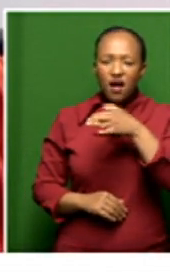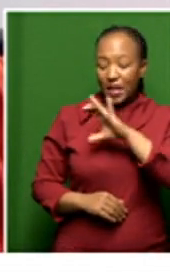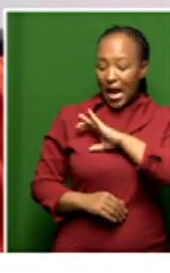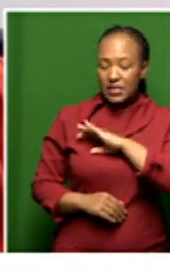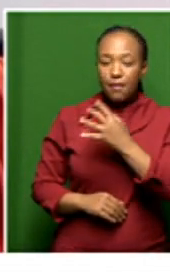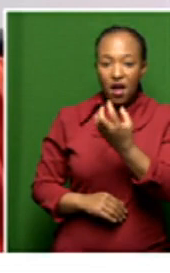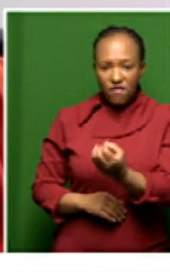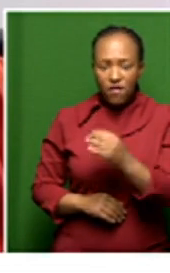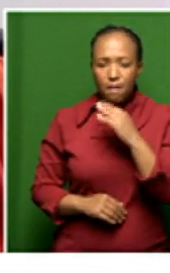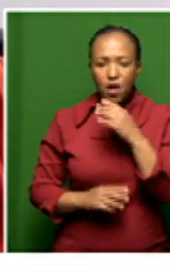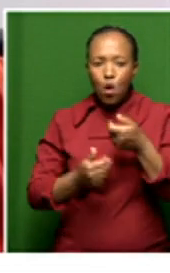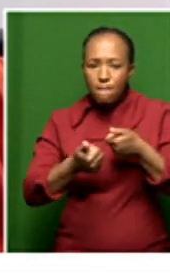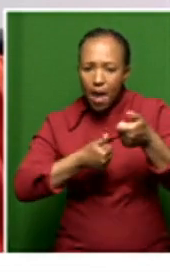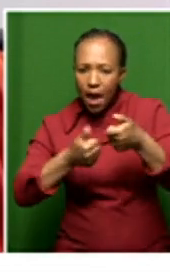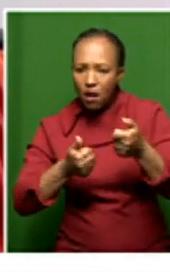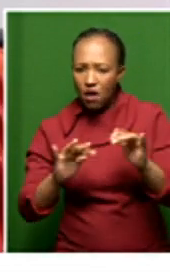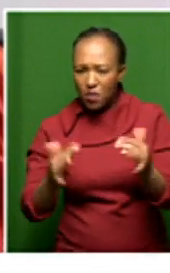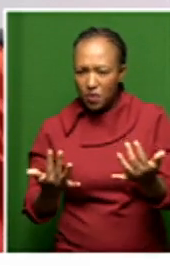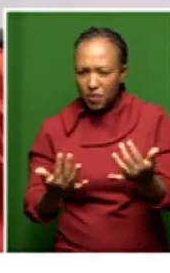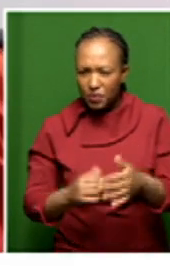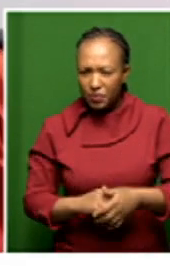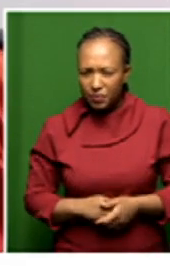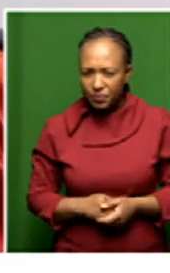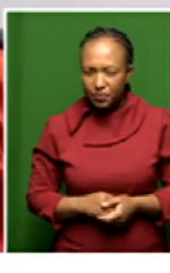do we go about returning them?